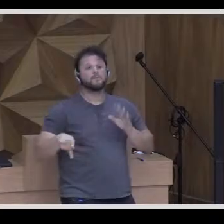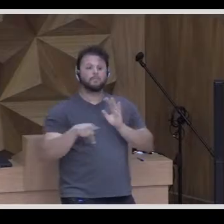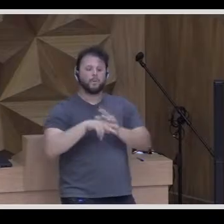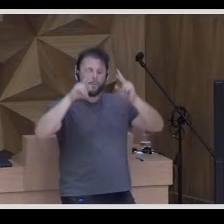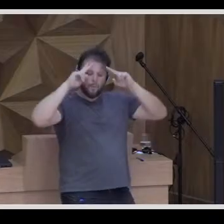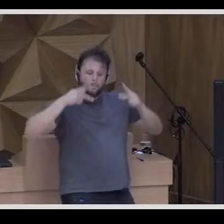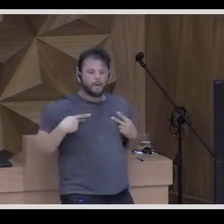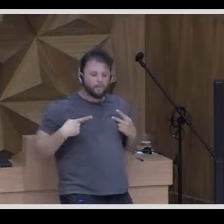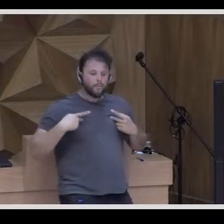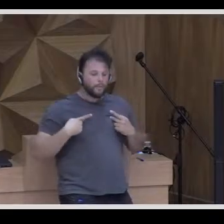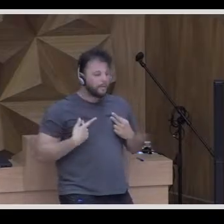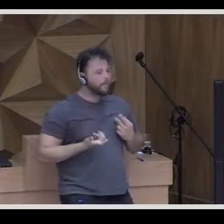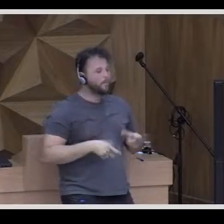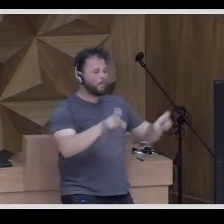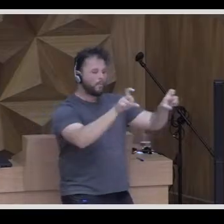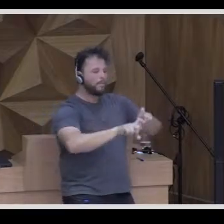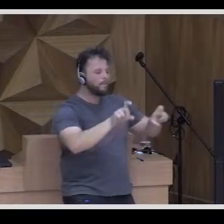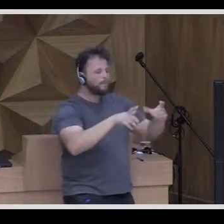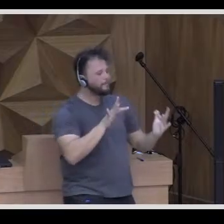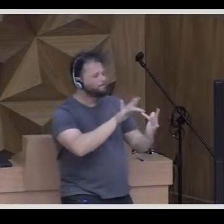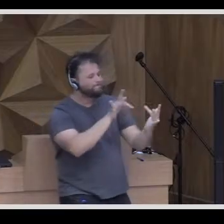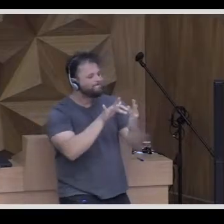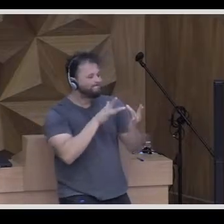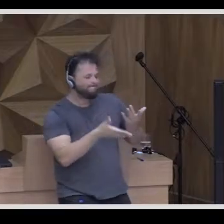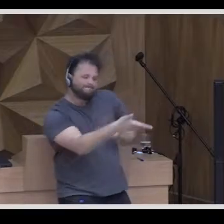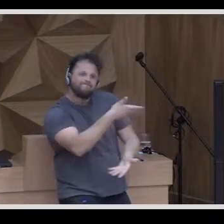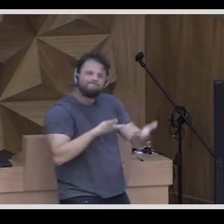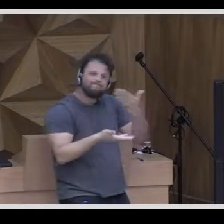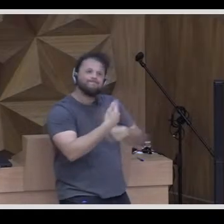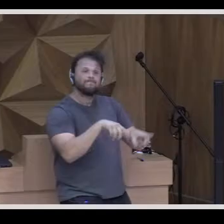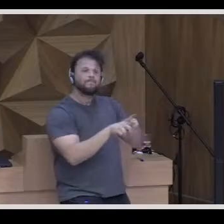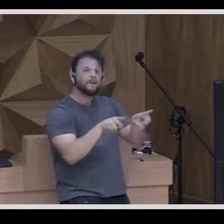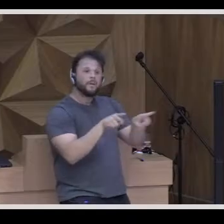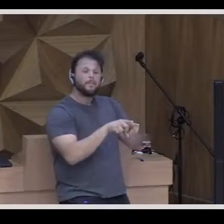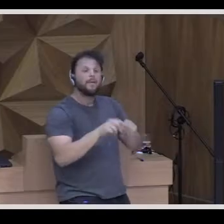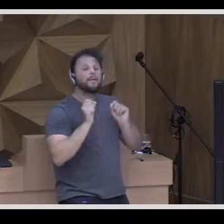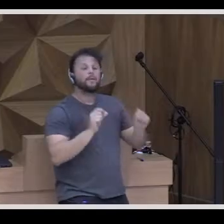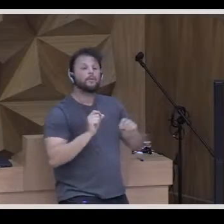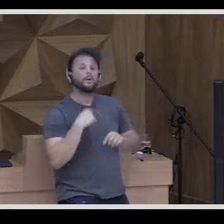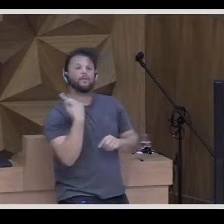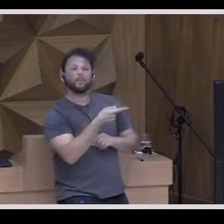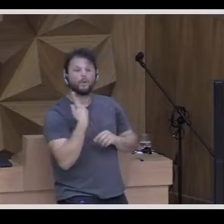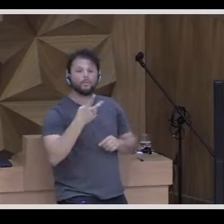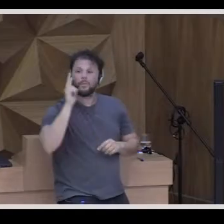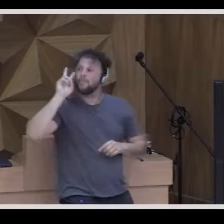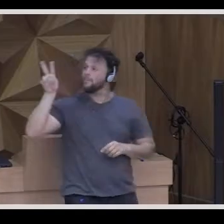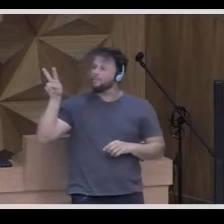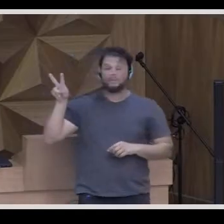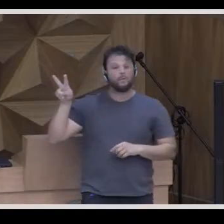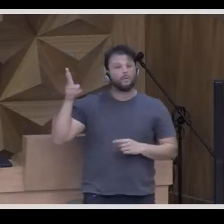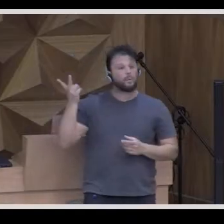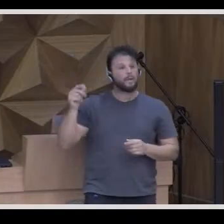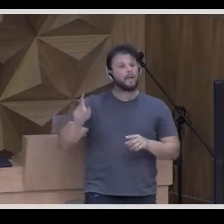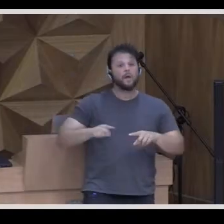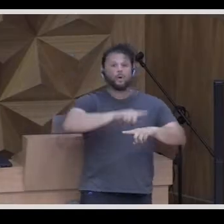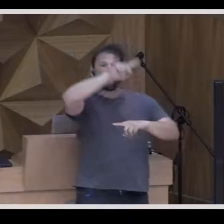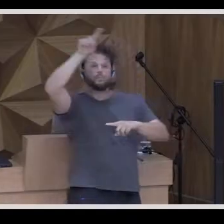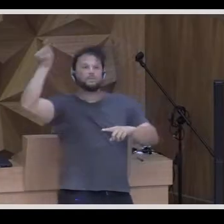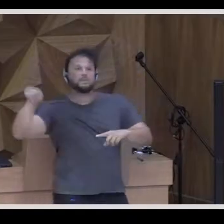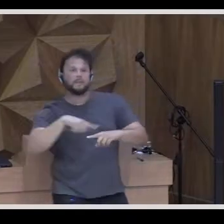here is kind of what I call the wider research ecosystem. If you think that at the center of that are all of the people in this